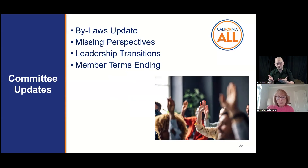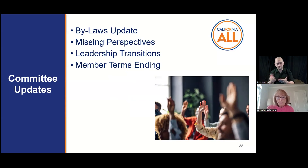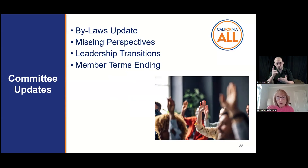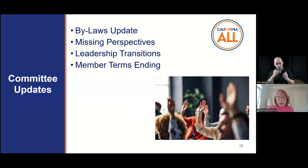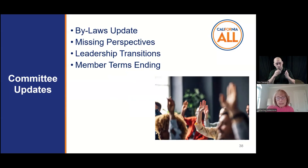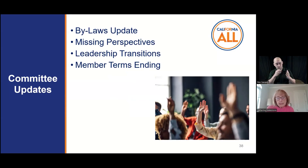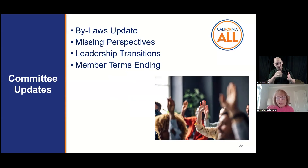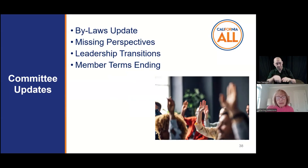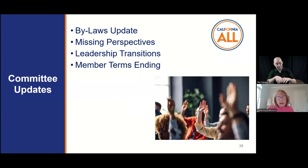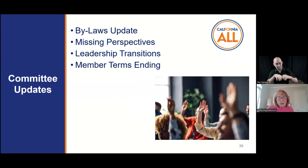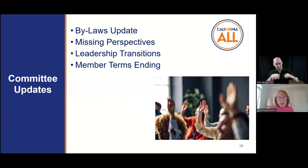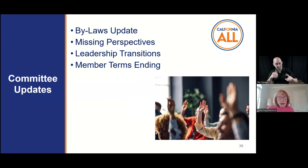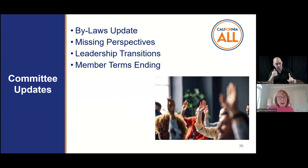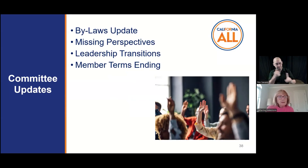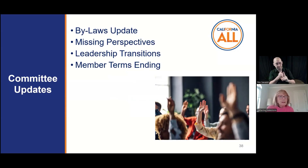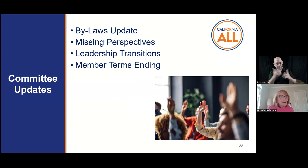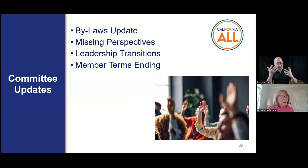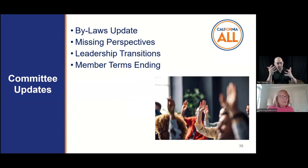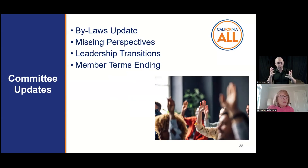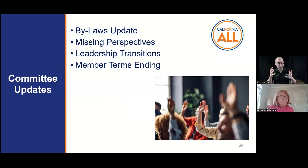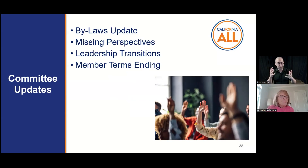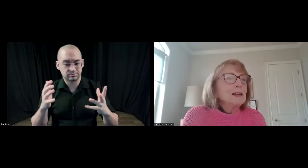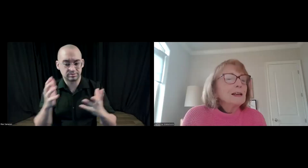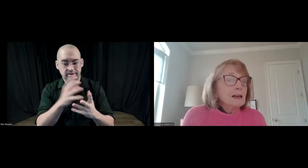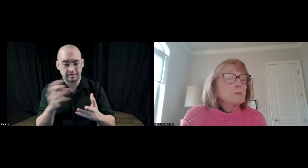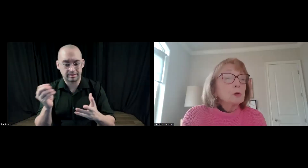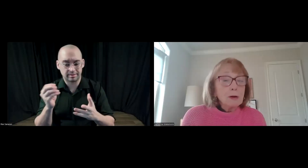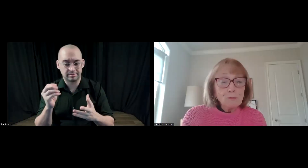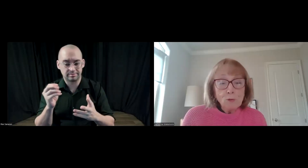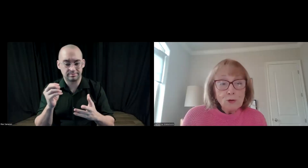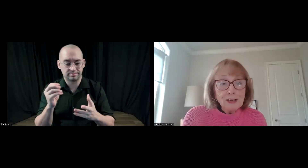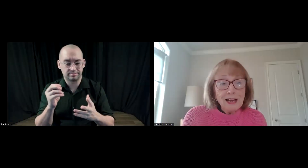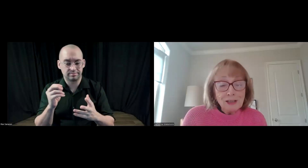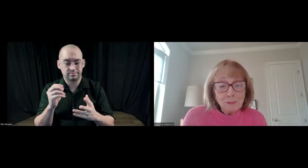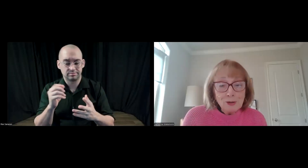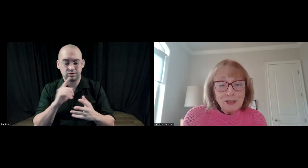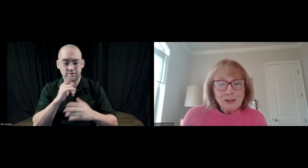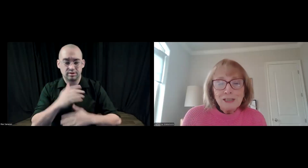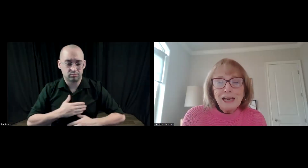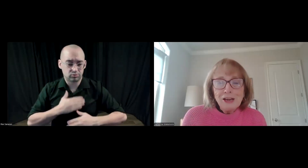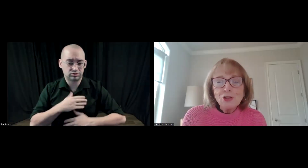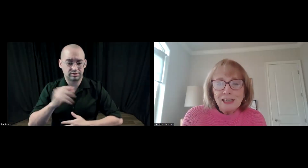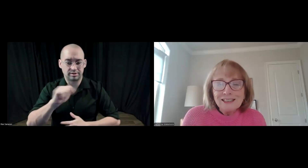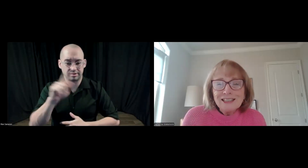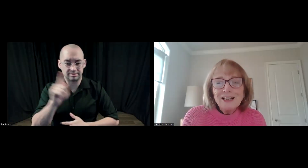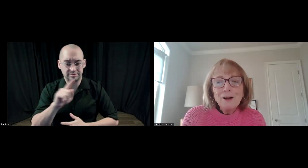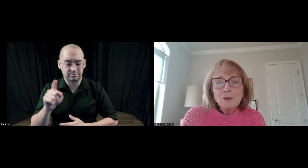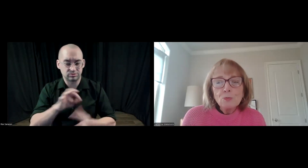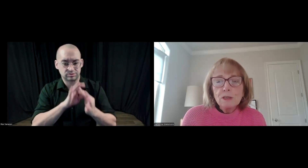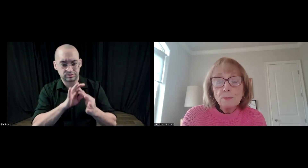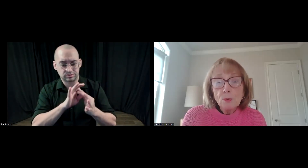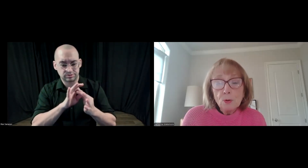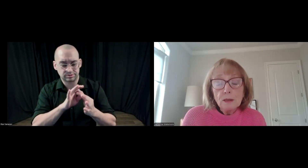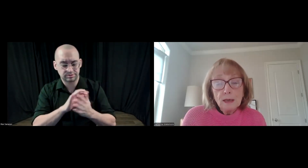had impact, and we're grateful for the Alzheimer's associations